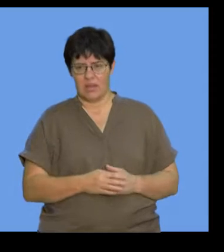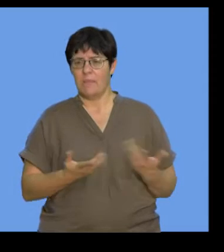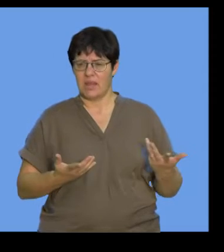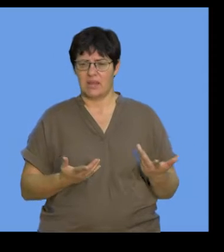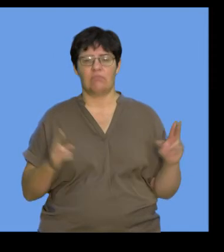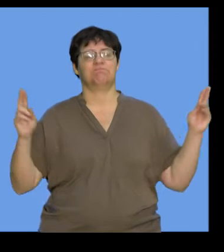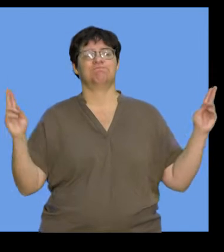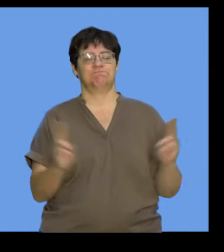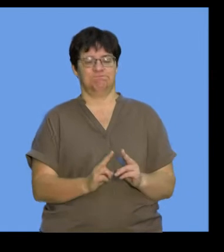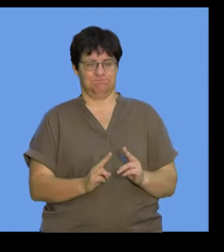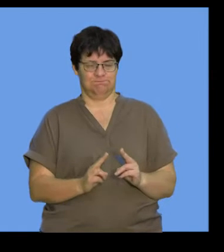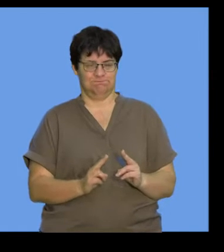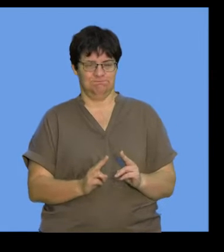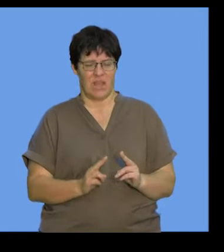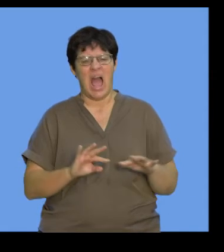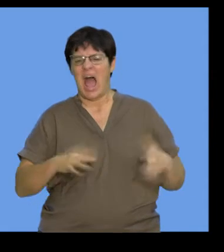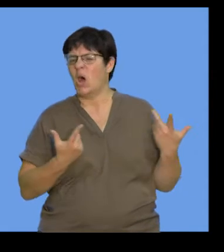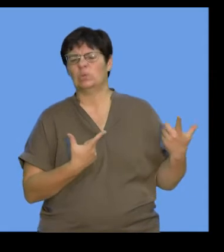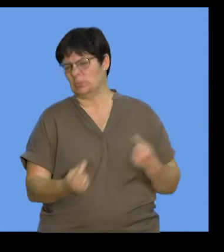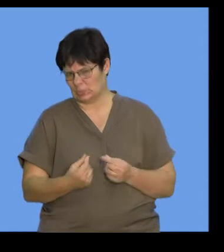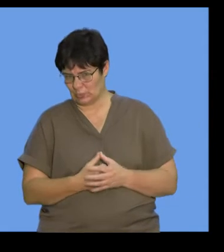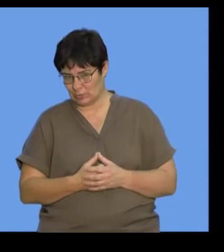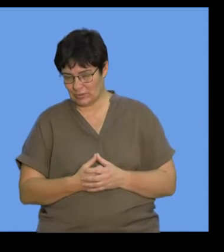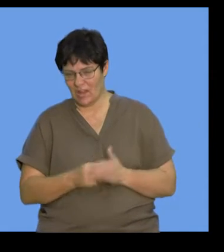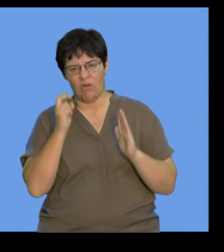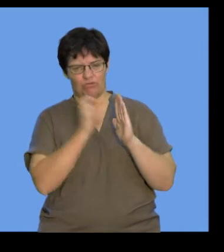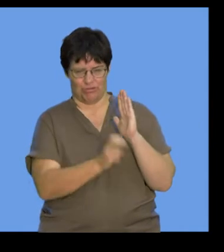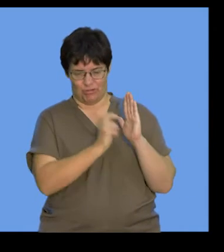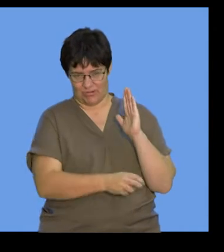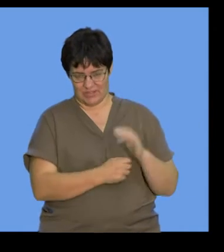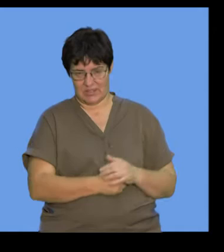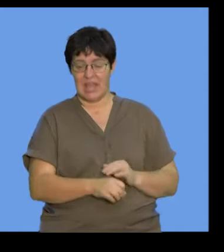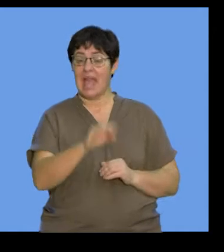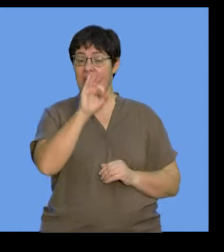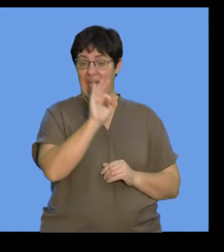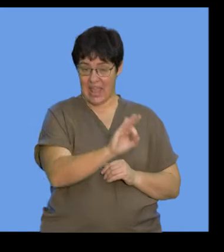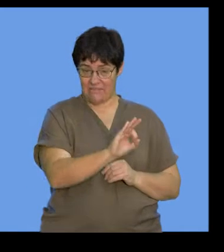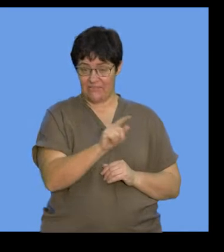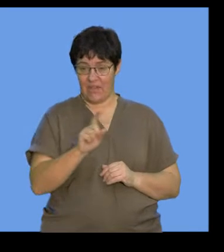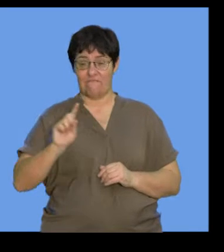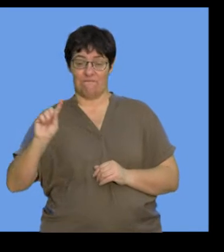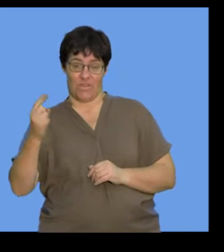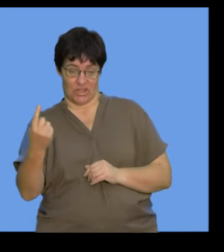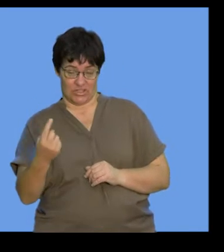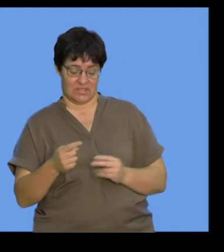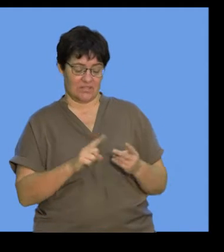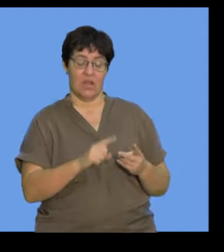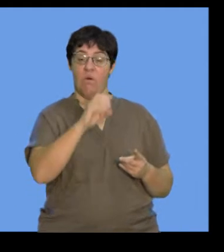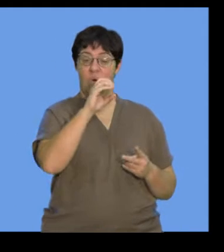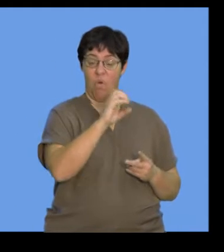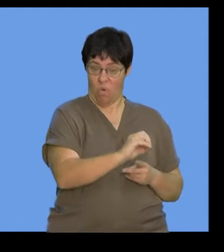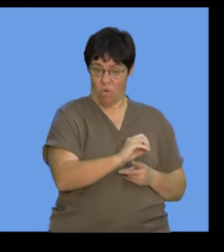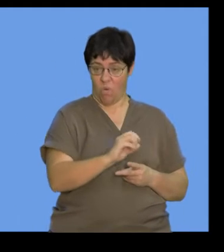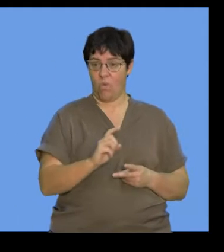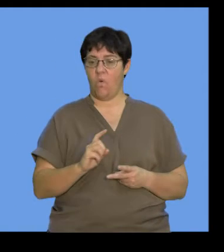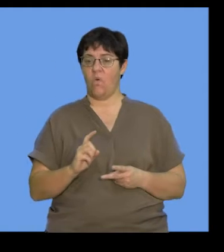an abbreviation of certain rules that we use. The F stands for first, the O